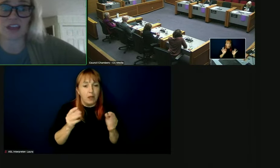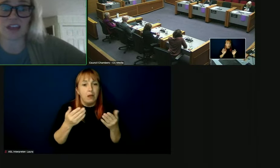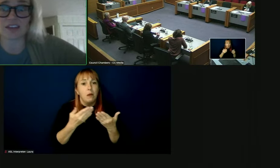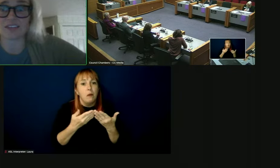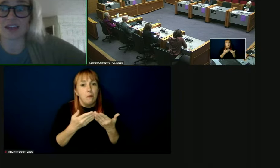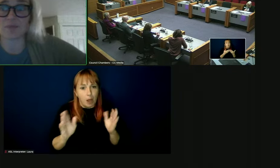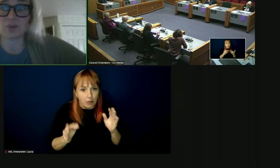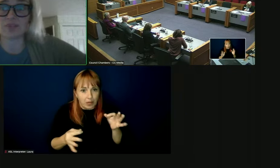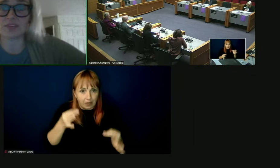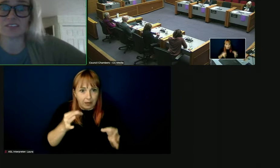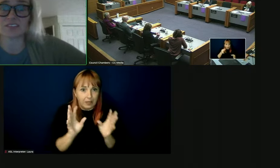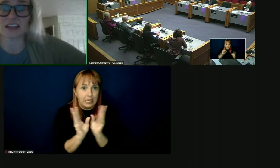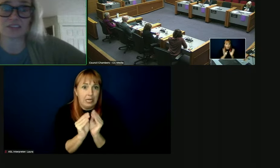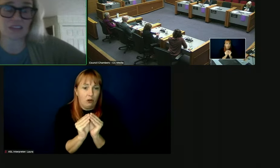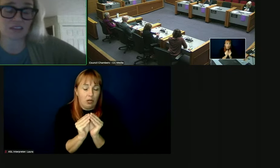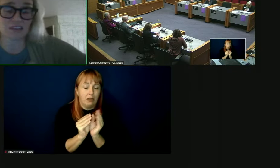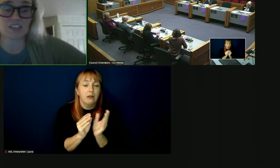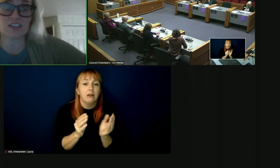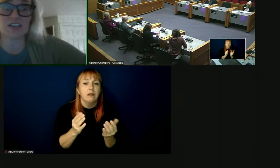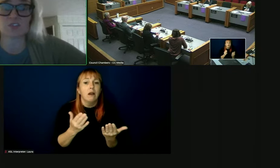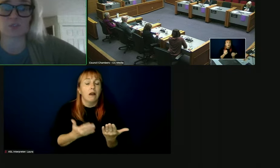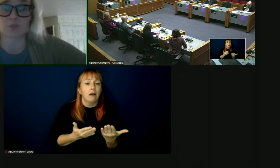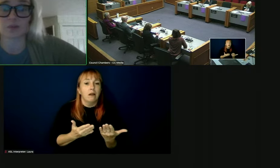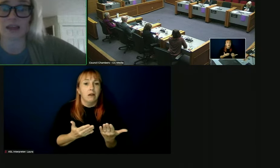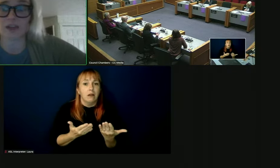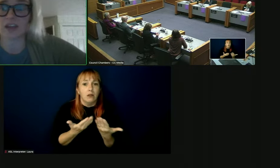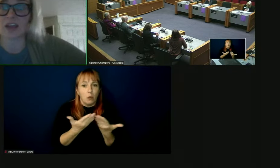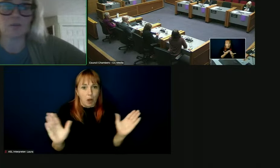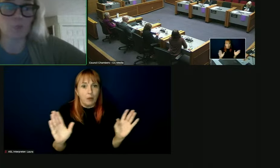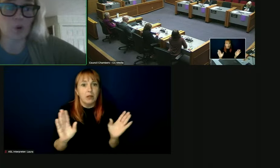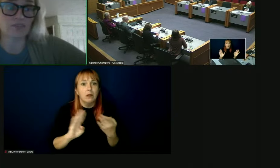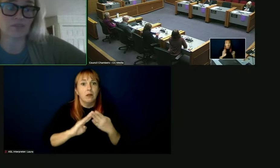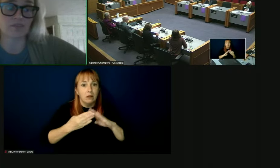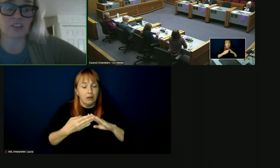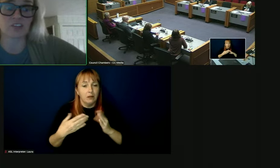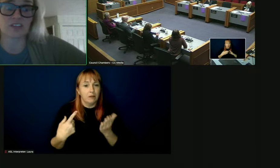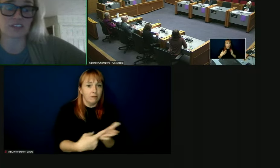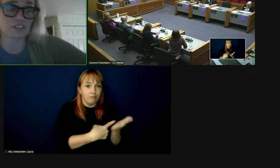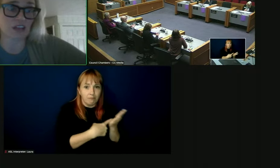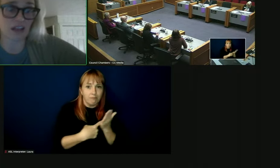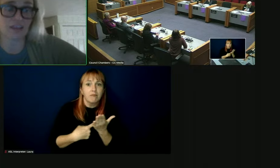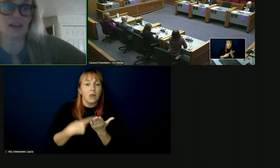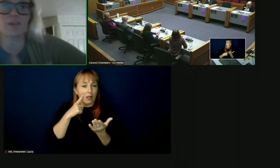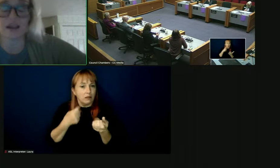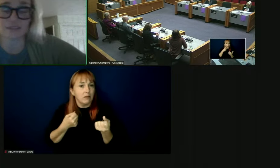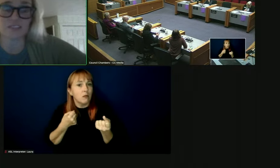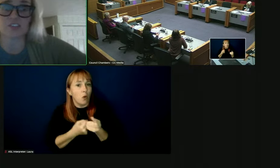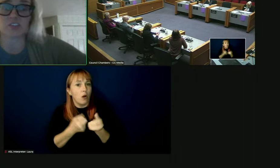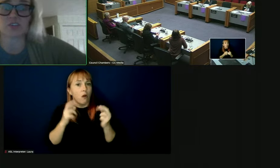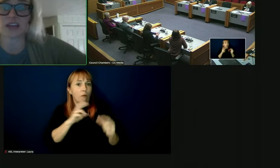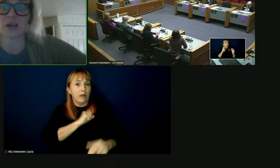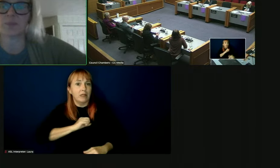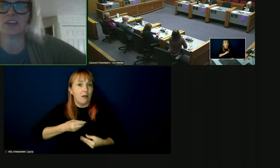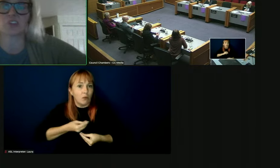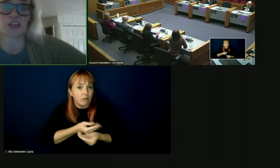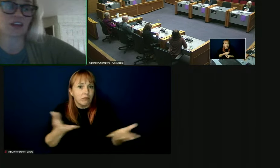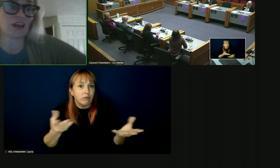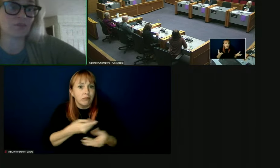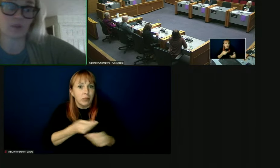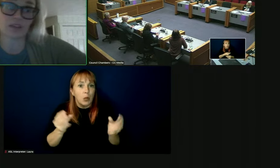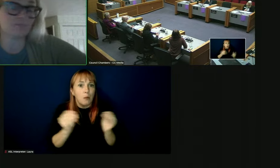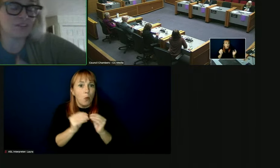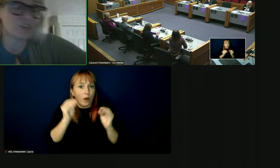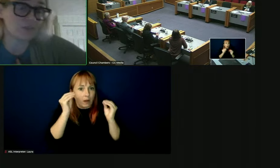motion, and I'm hopeful that staff can continue to roll out more information to talk about this issue and help